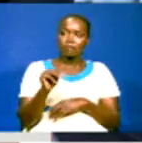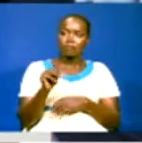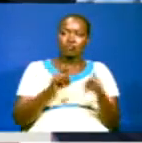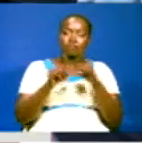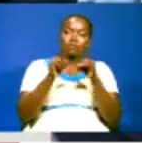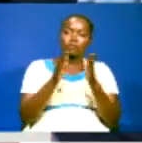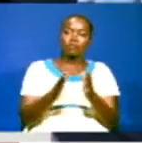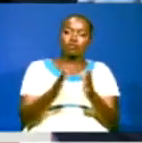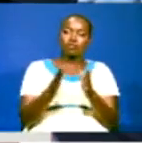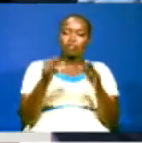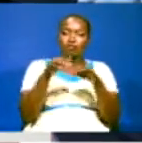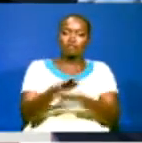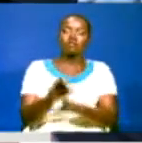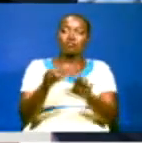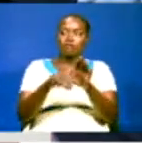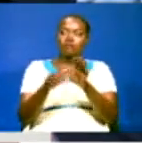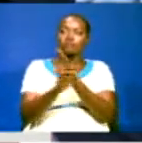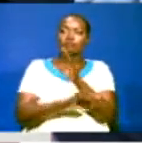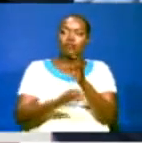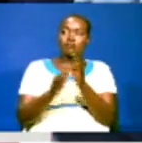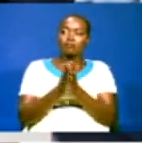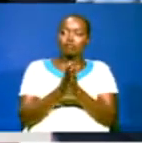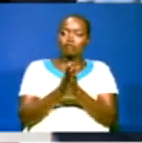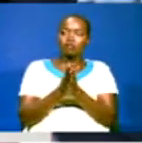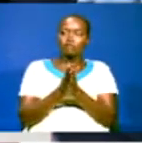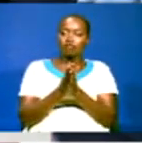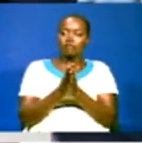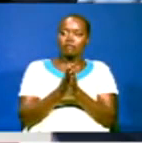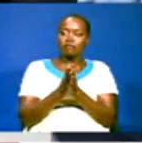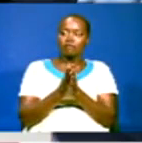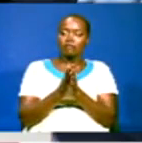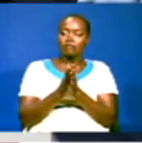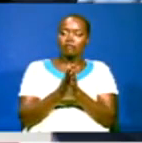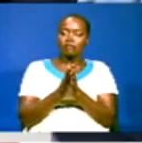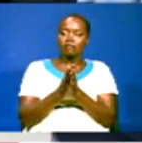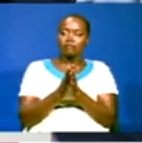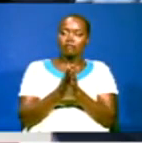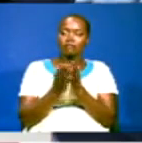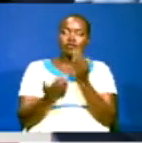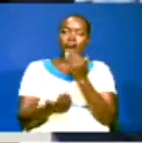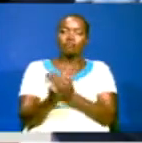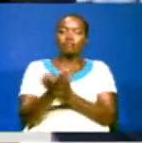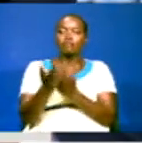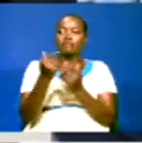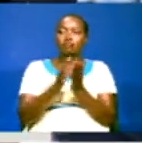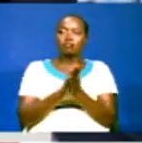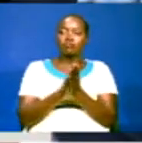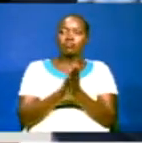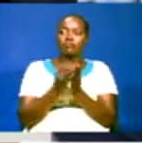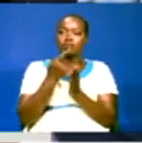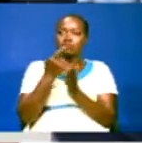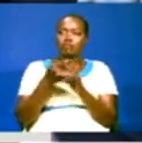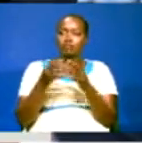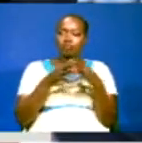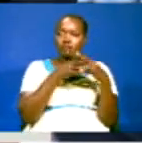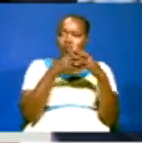tourists flowing in this country, not even mentioning the 100 have come with this morning in KQ from US and